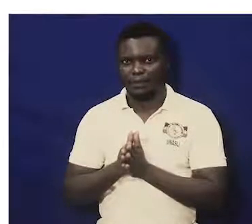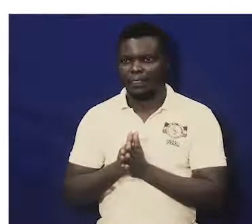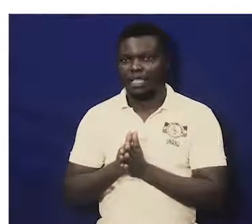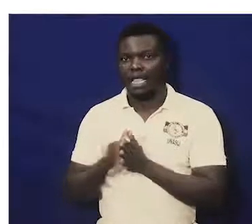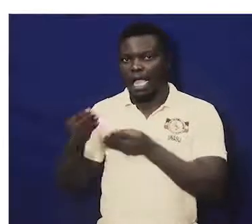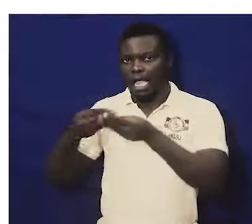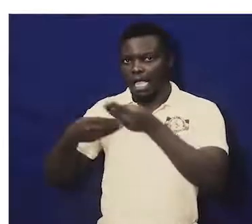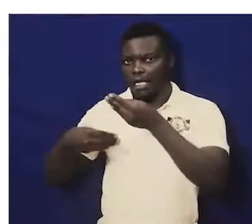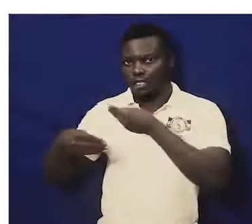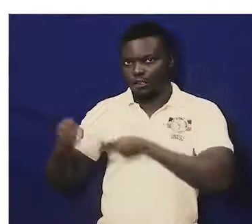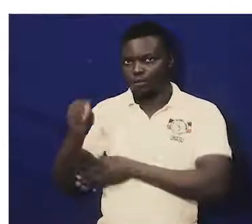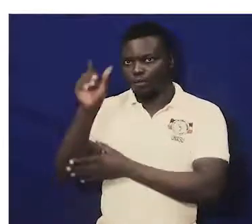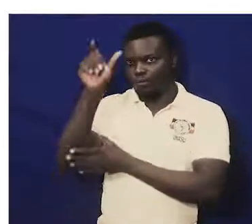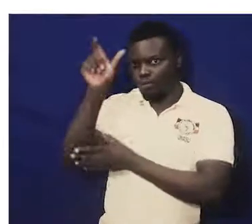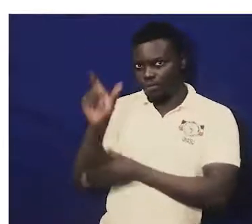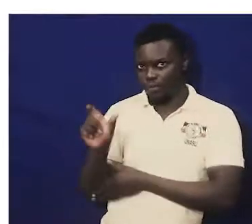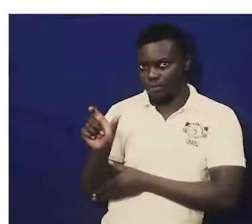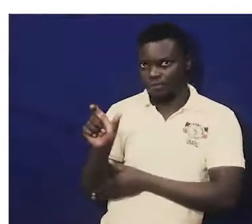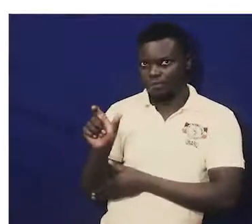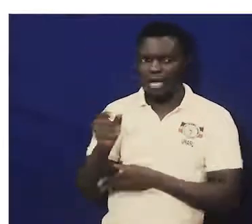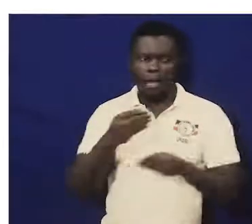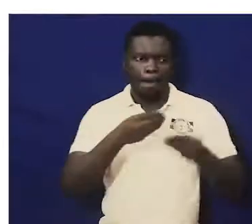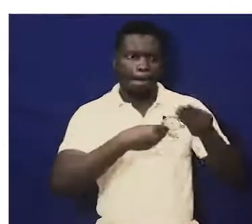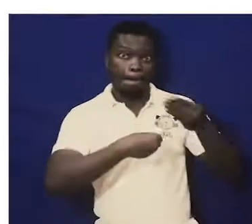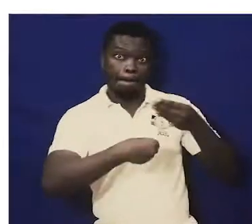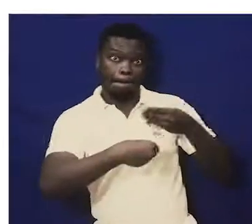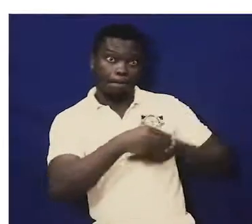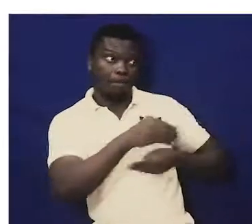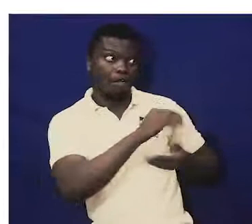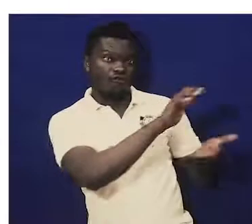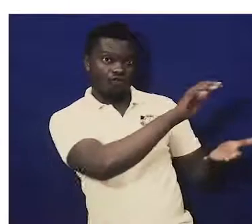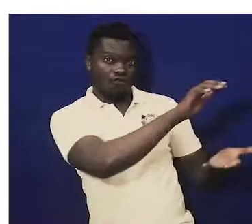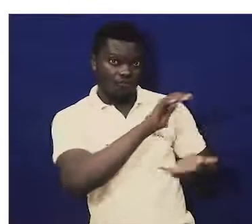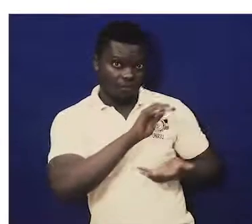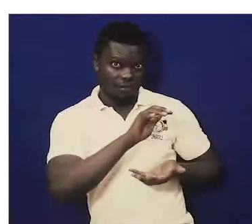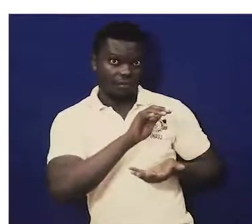bought a crate of soda from a wholesale shop